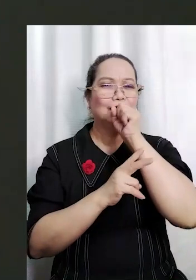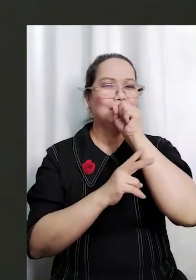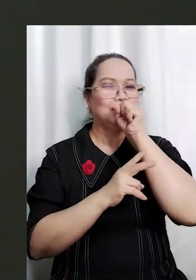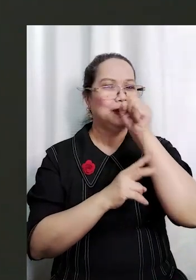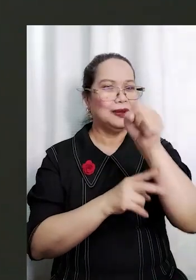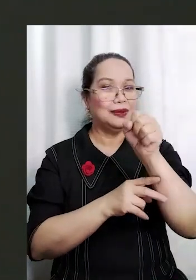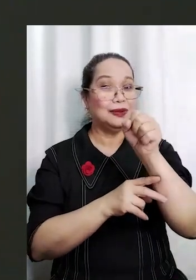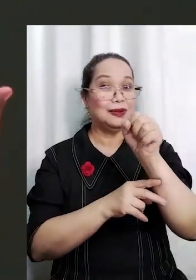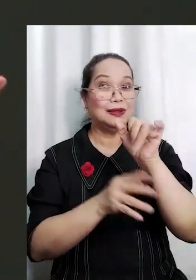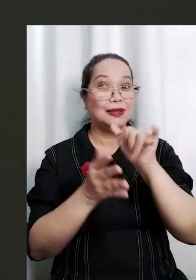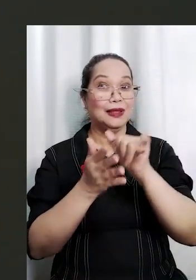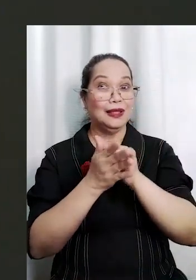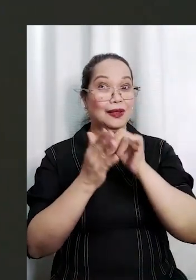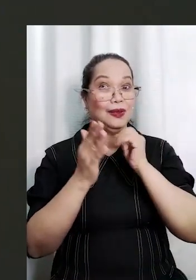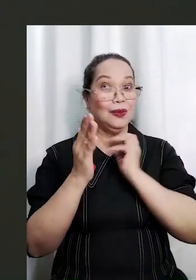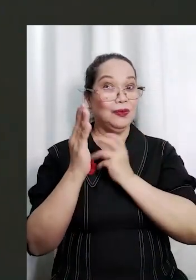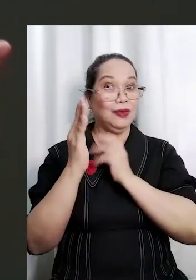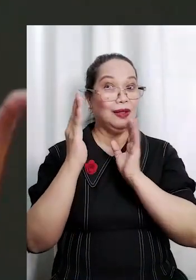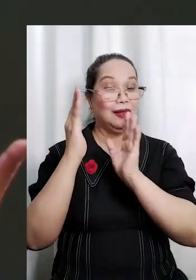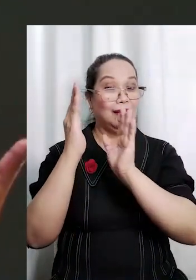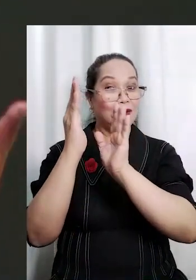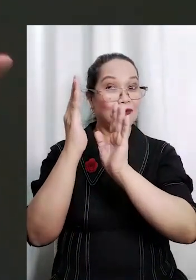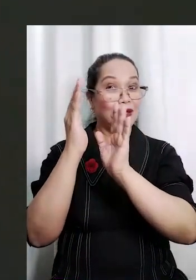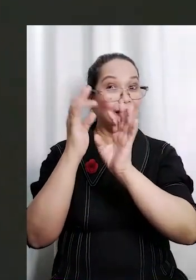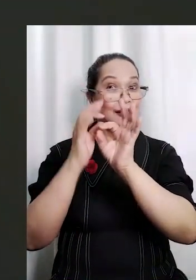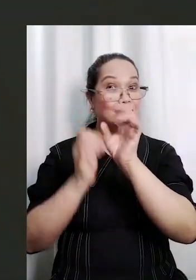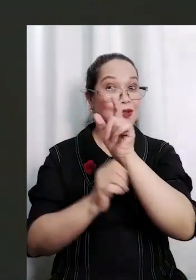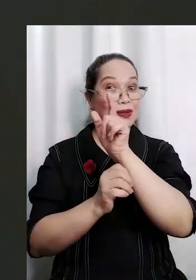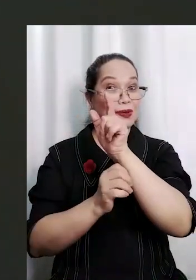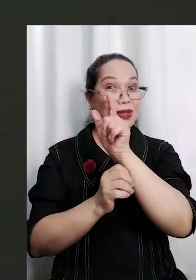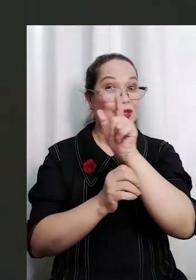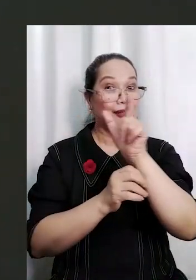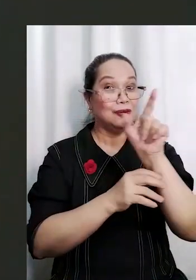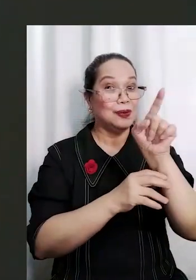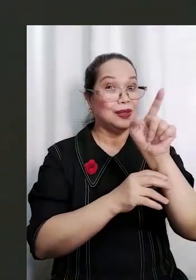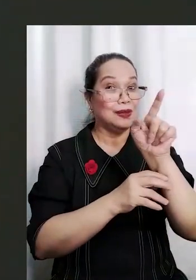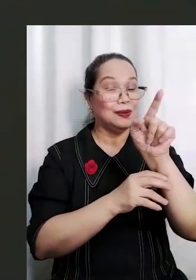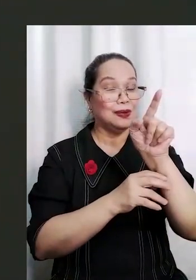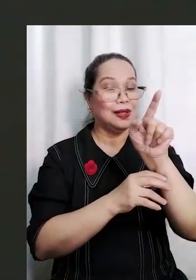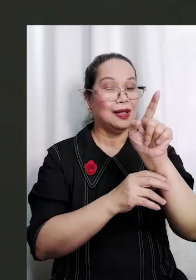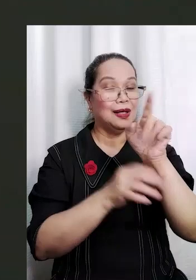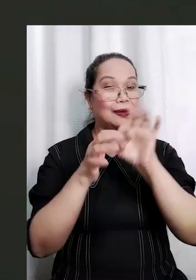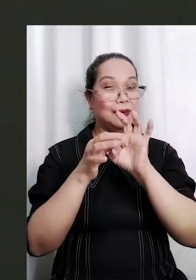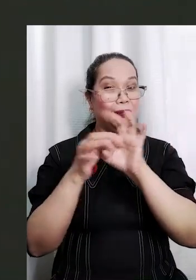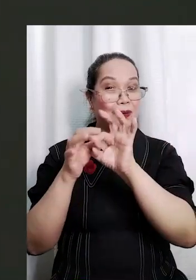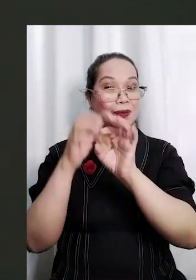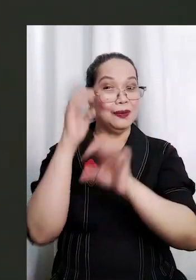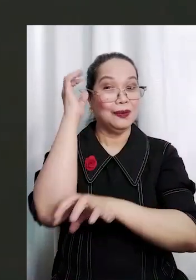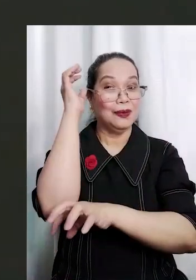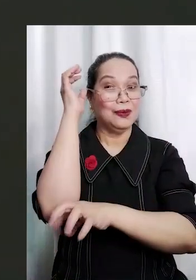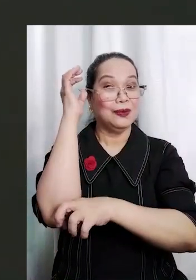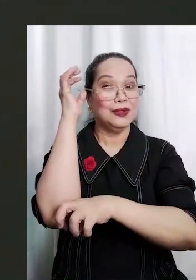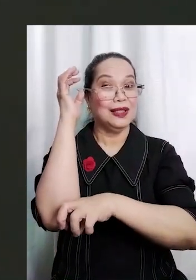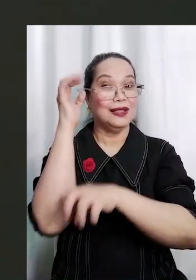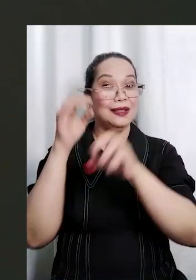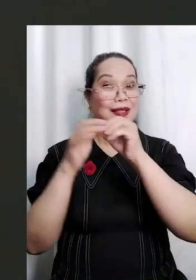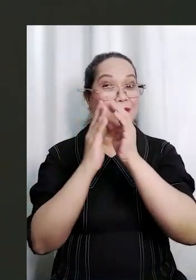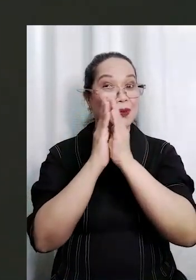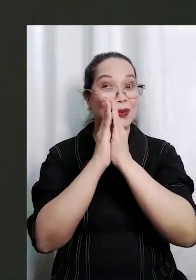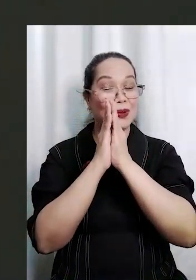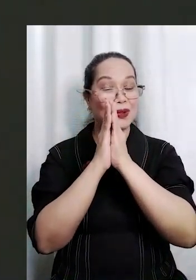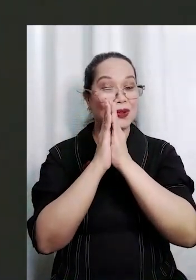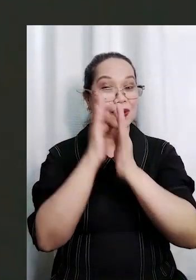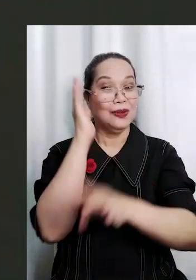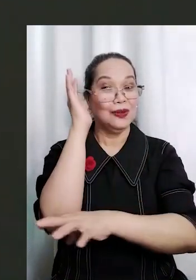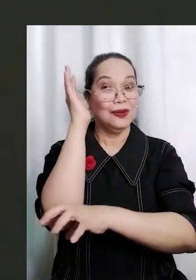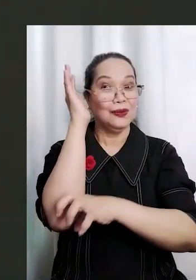natin na sa ating pagharap sa 2021, nakaugat tayo sa panalangin, nakaugat